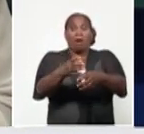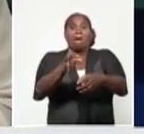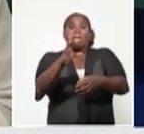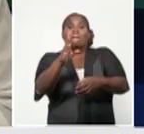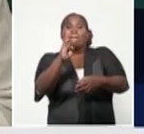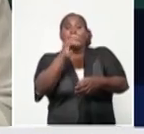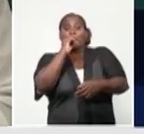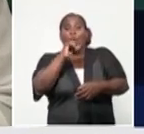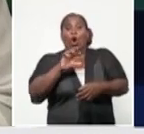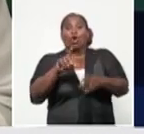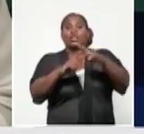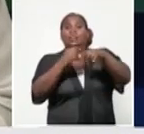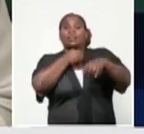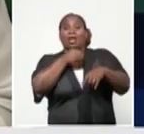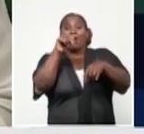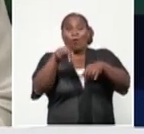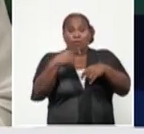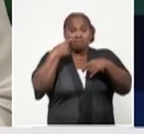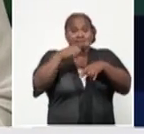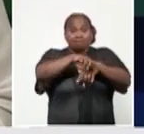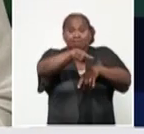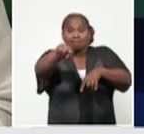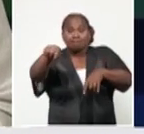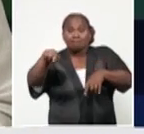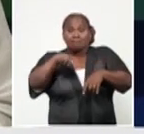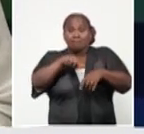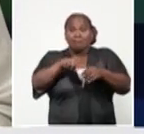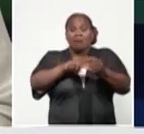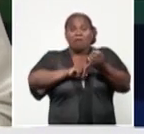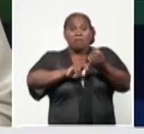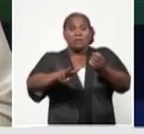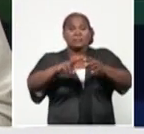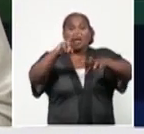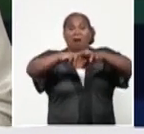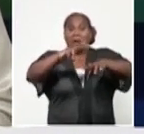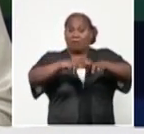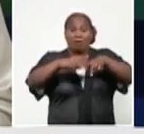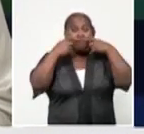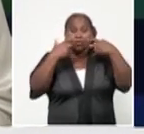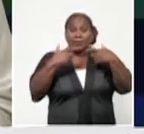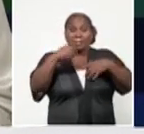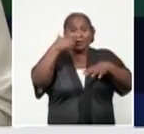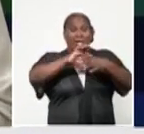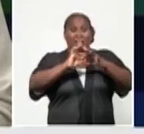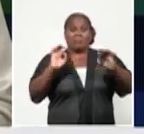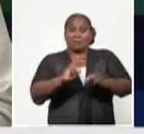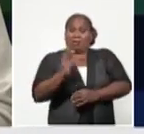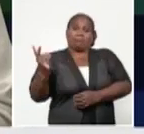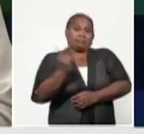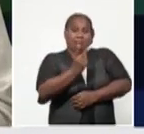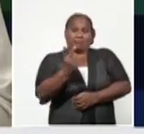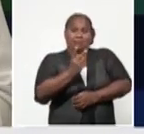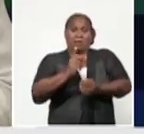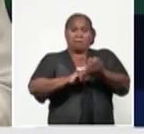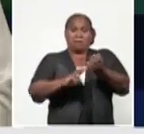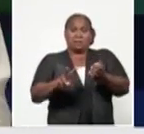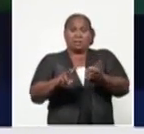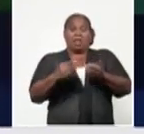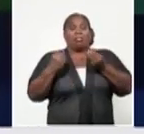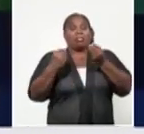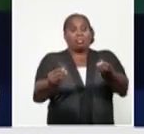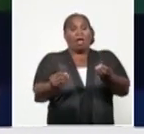episodes of local transmission. Above all, in the provinces of Havana and Artemisa, where